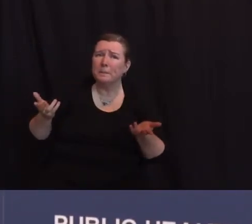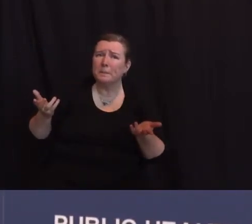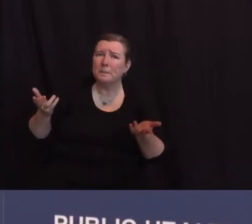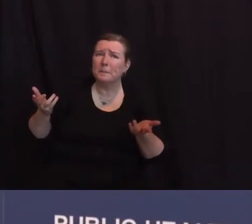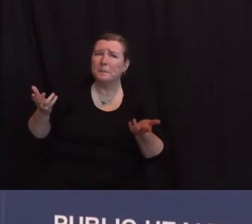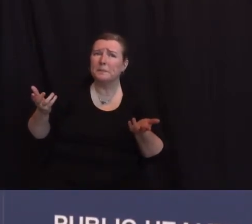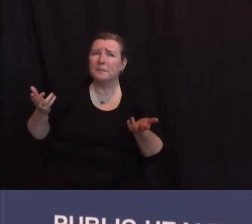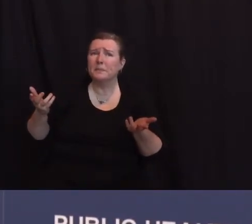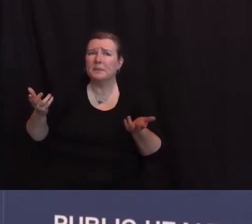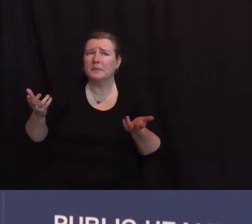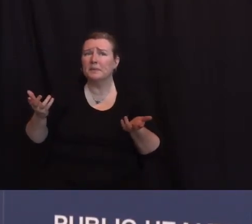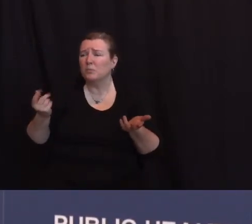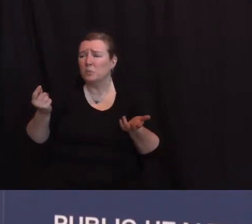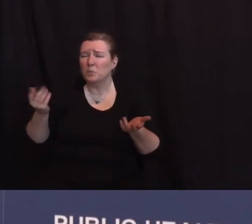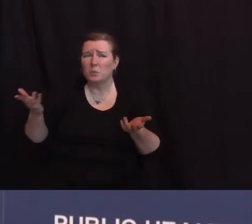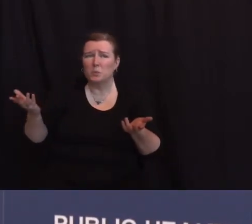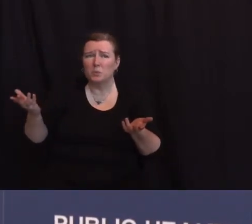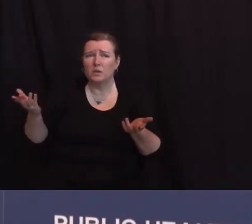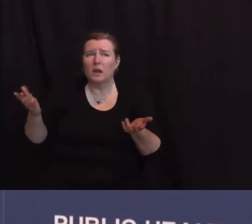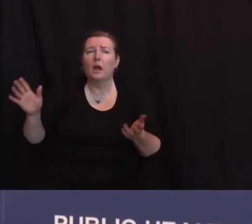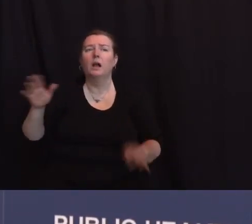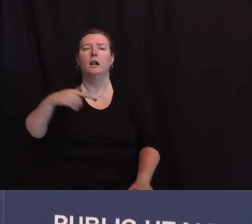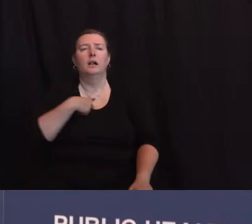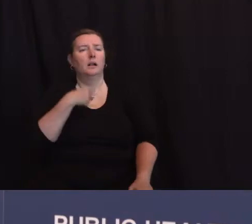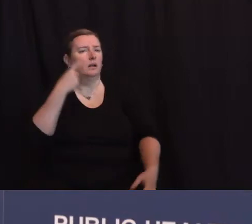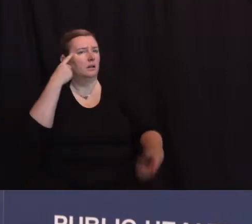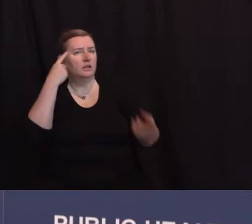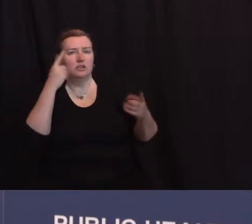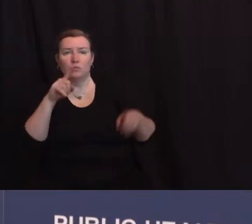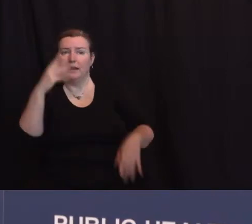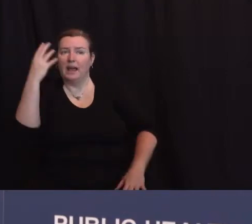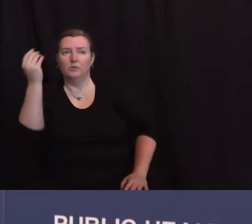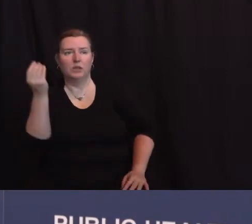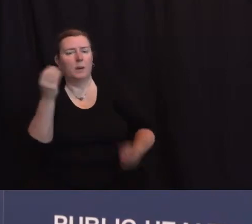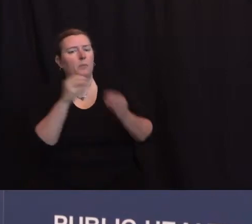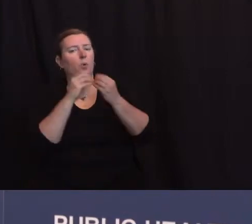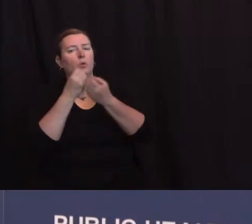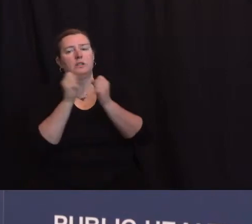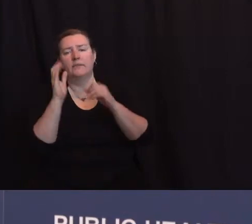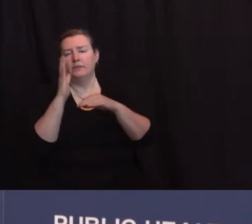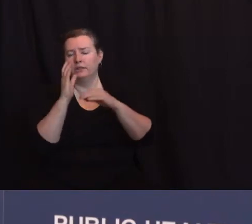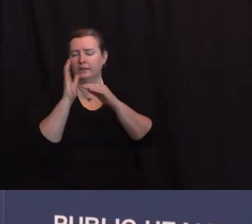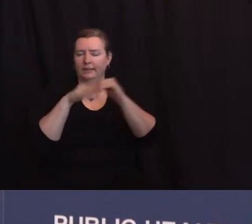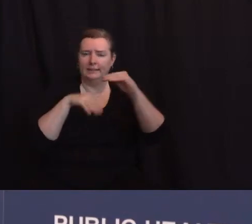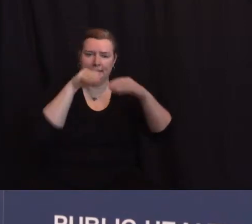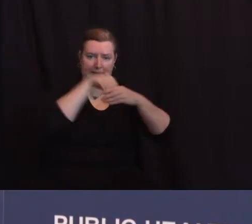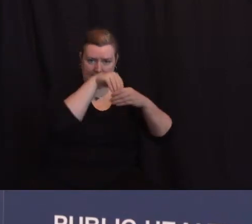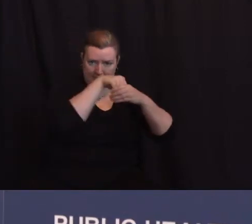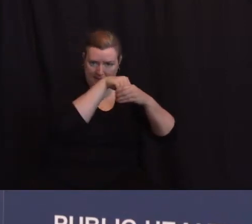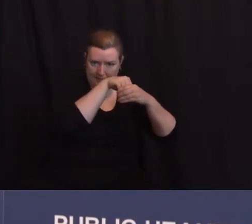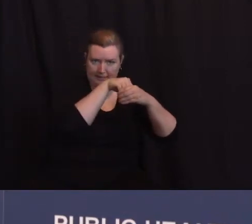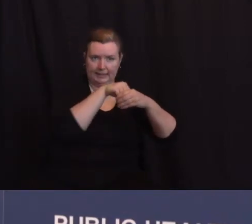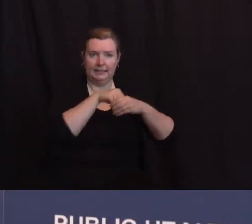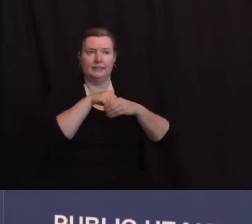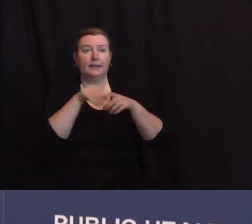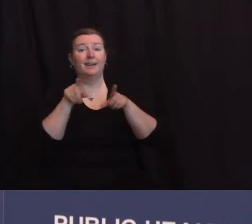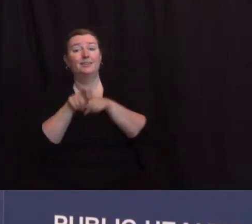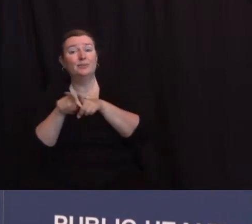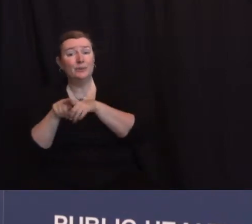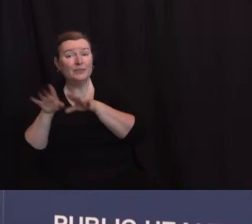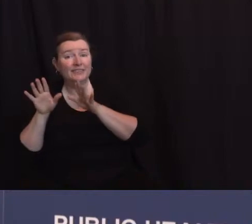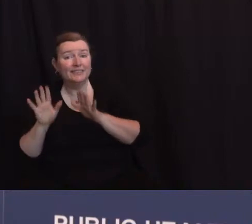with, we all 100% absolutely agree that outside is safer than inside. I think we can also agree that it is